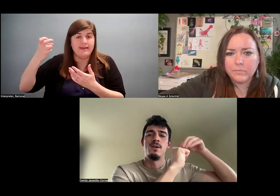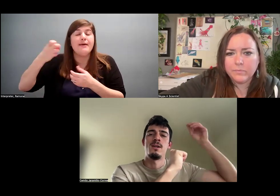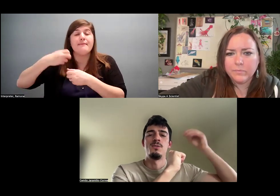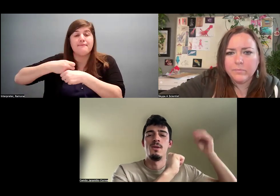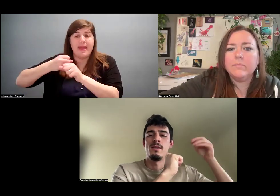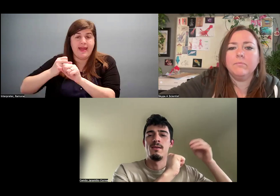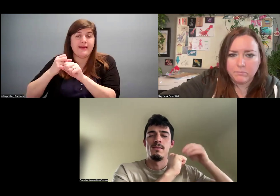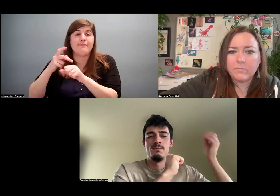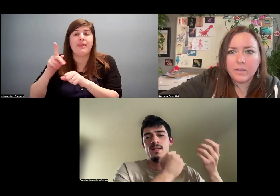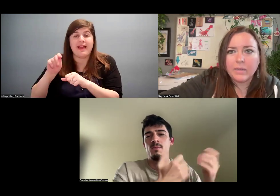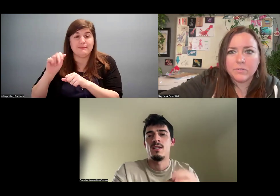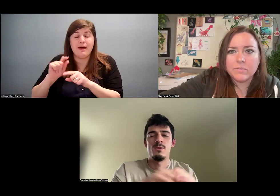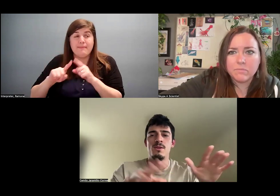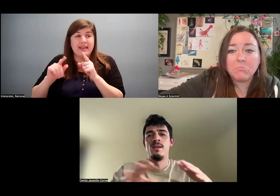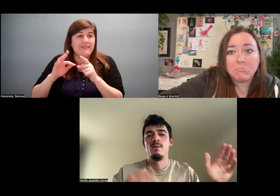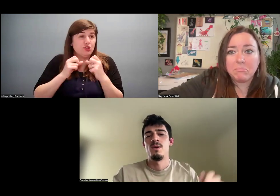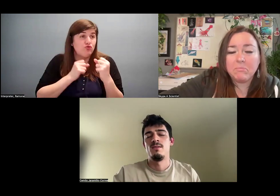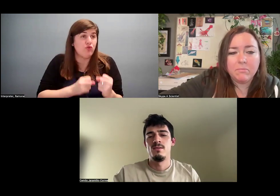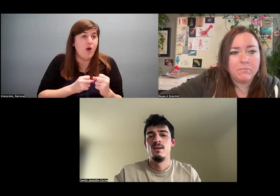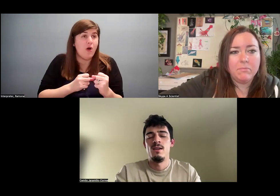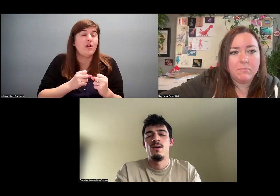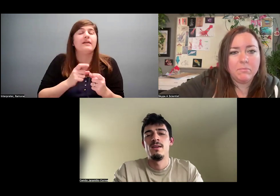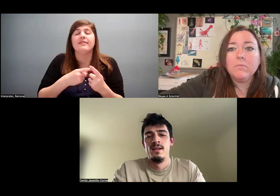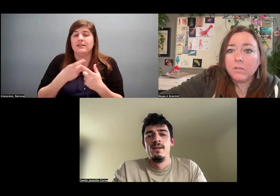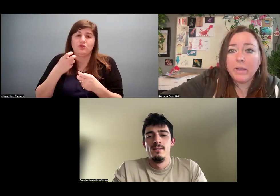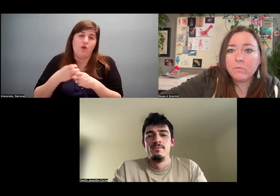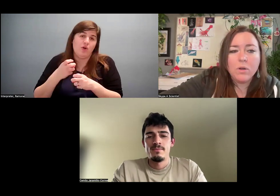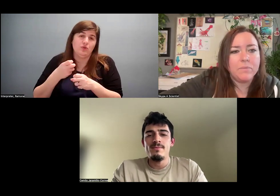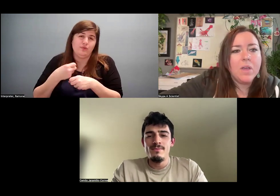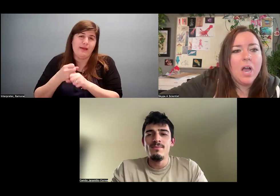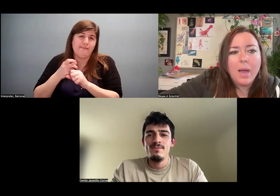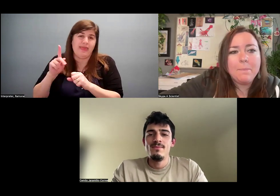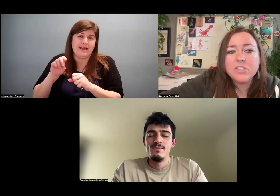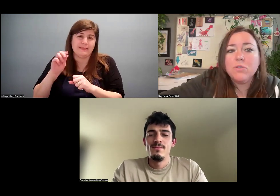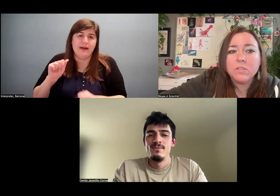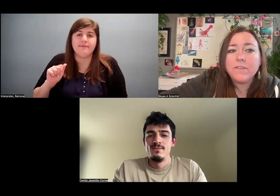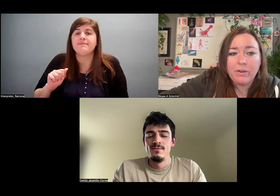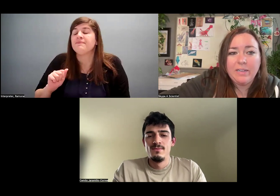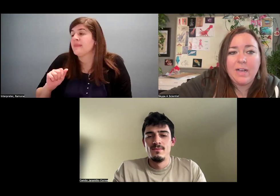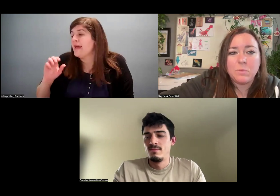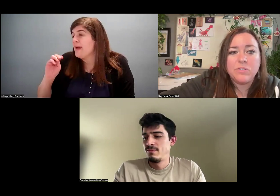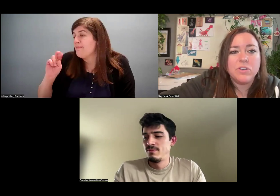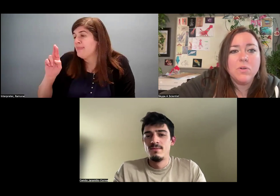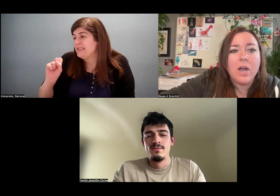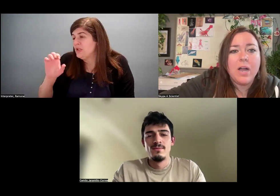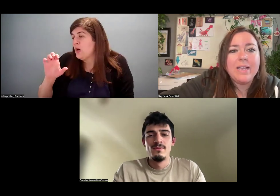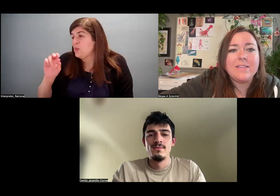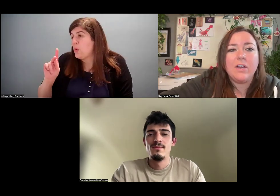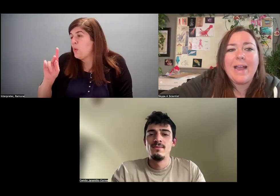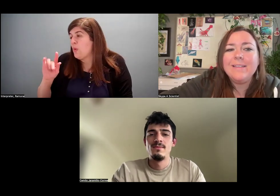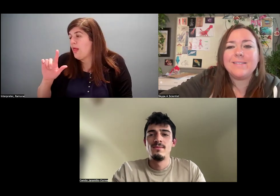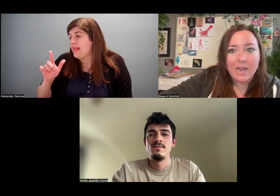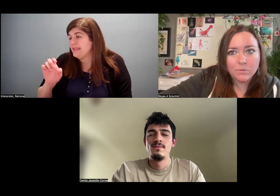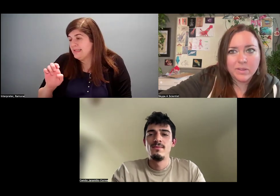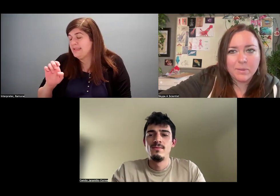it's very hard to like make the Get it plasma. loose. It depends a lot. Okay, cool. Mrs. Kugel's fifth grade class wants to know, is